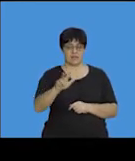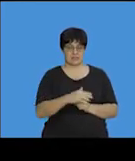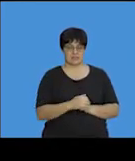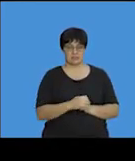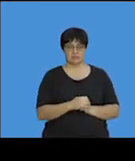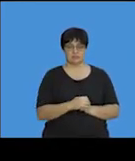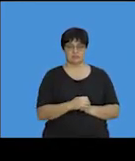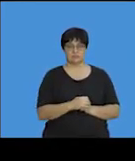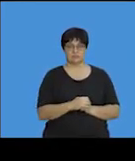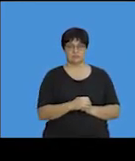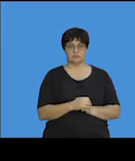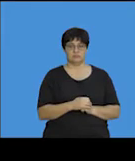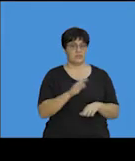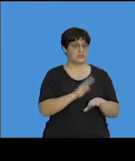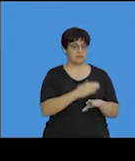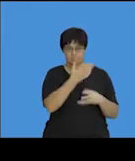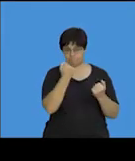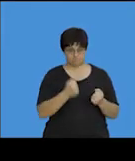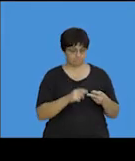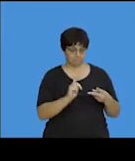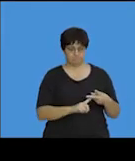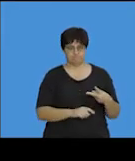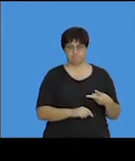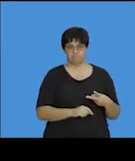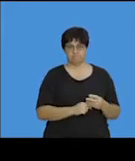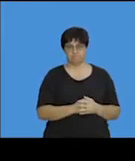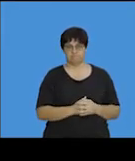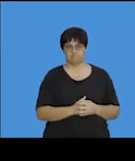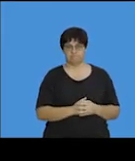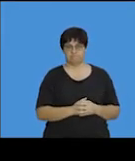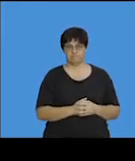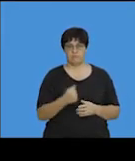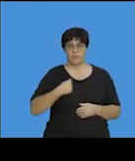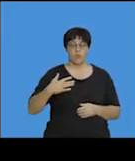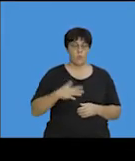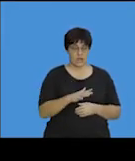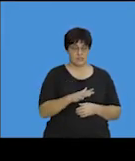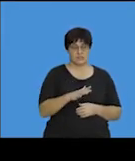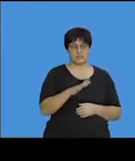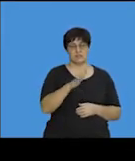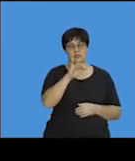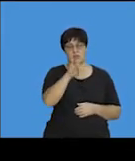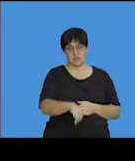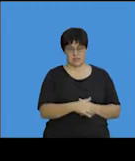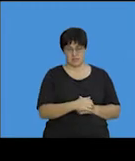9.8. I don't know time. And I'm wanting